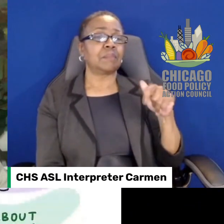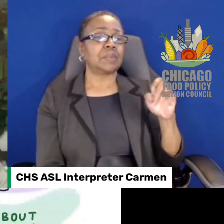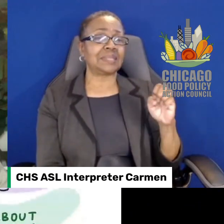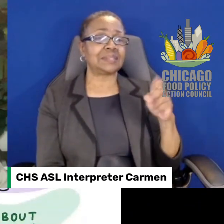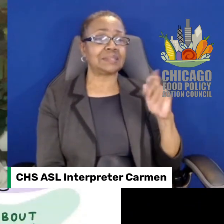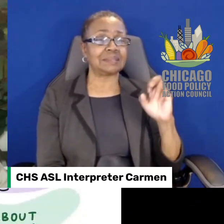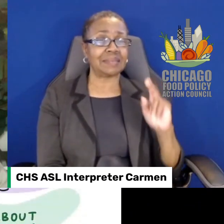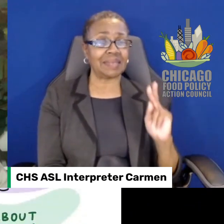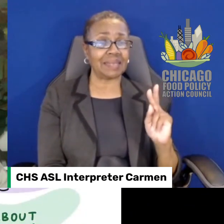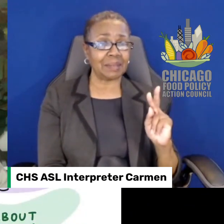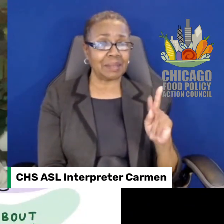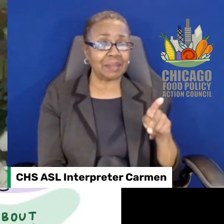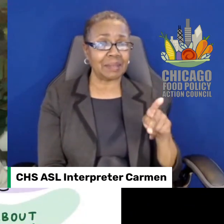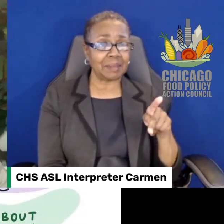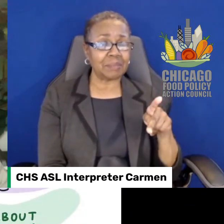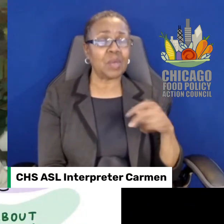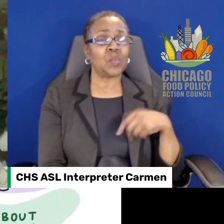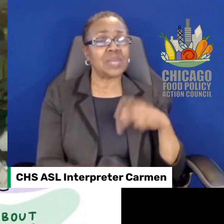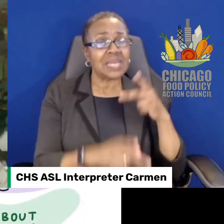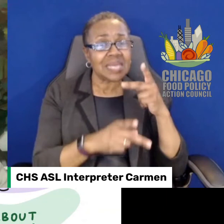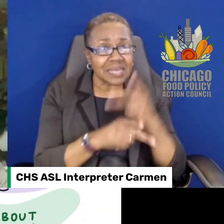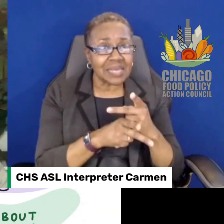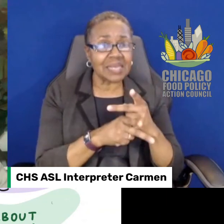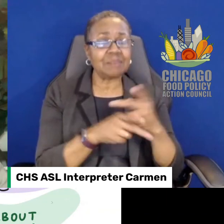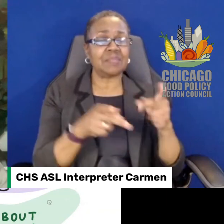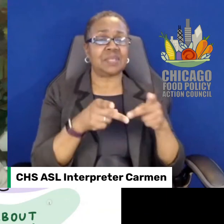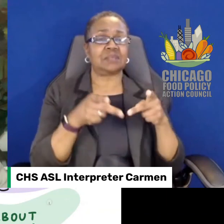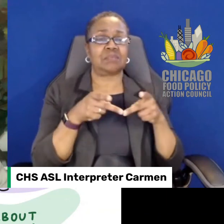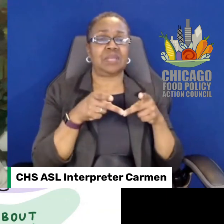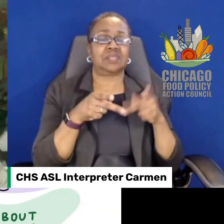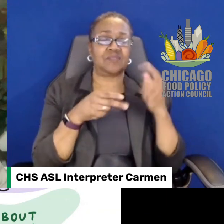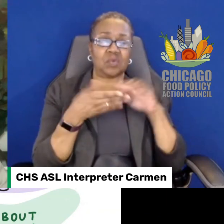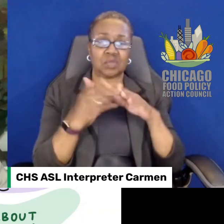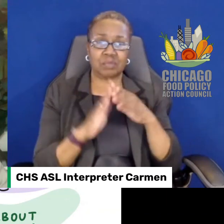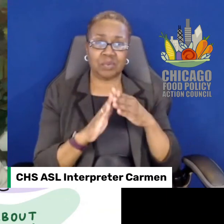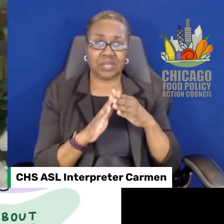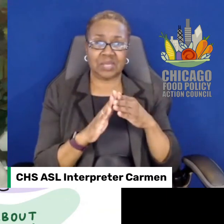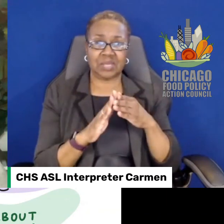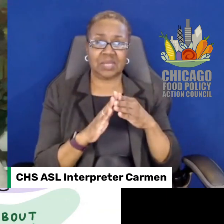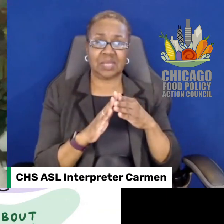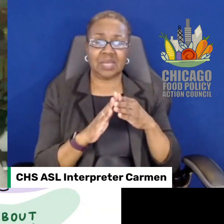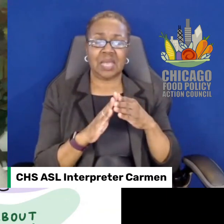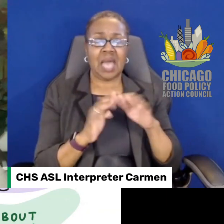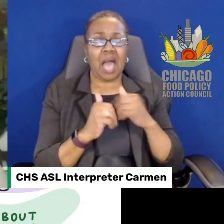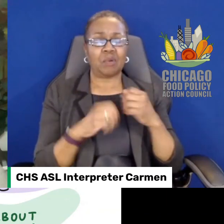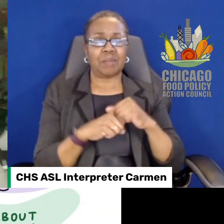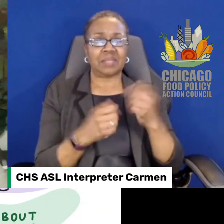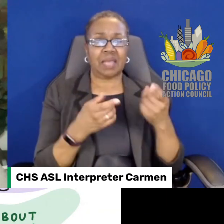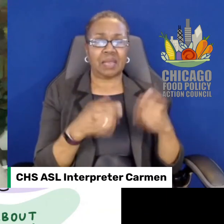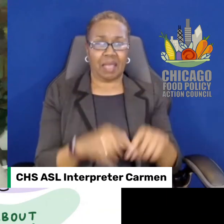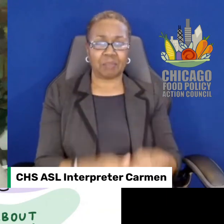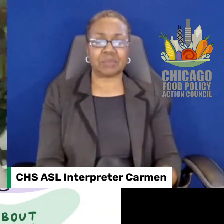we keep these places as community places. And so thinking about how we bring that framework to the work that we do.